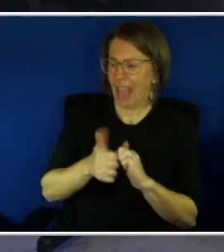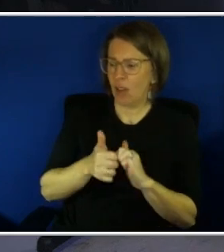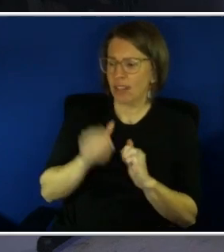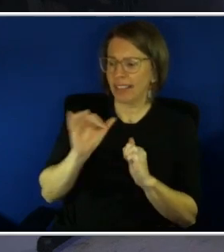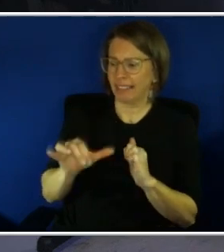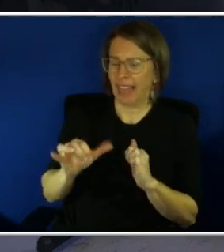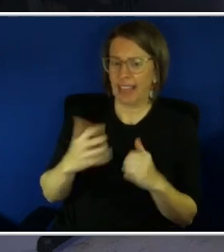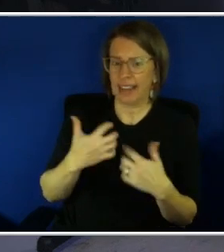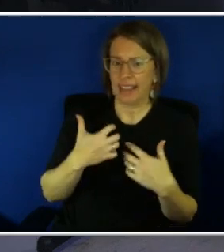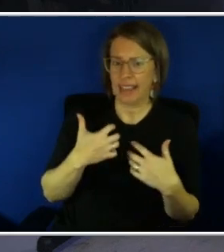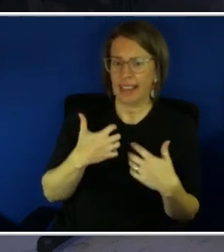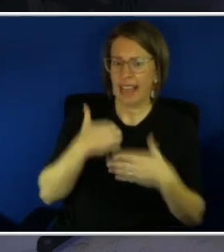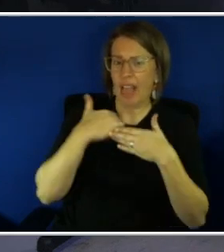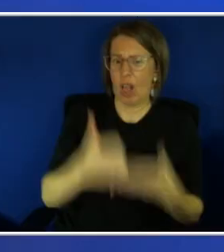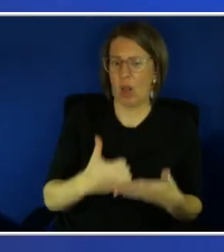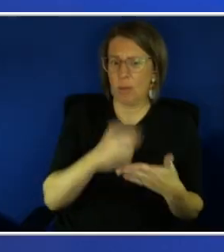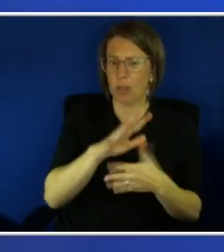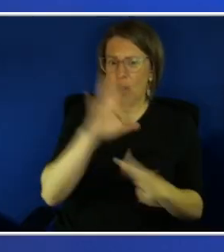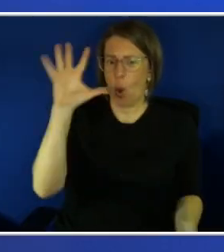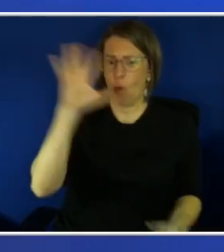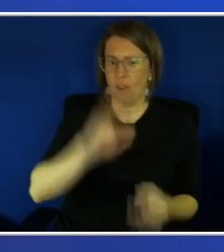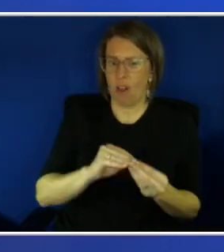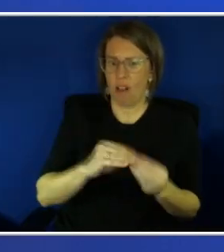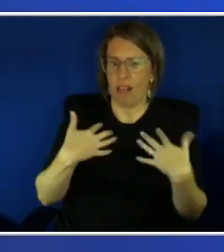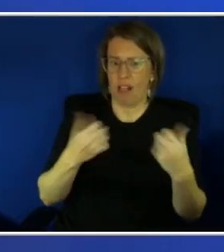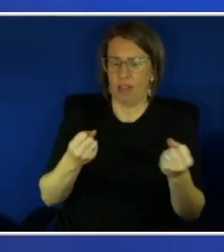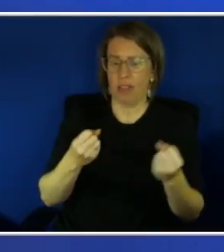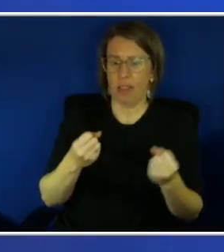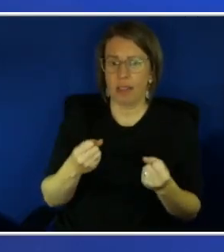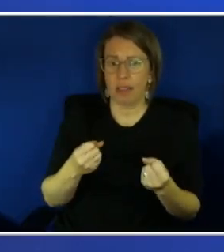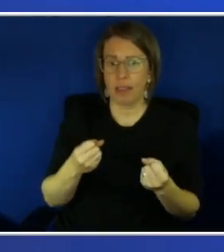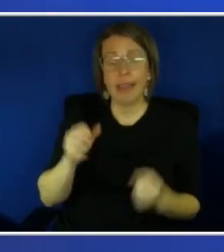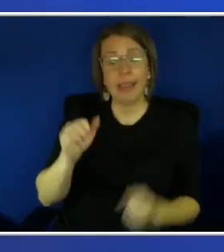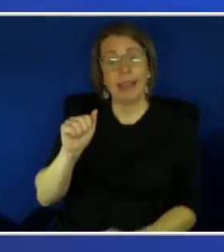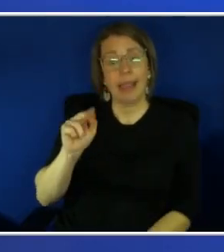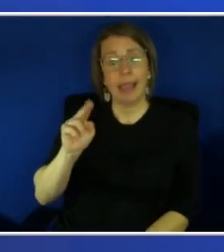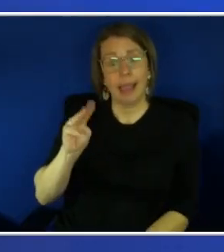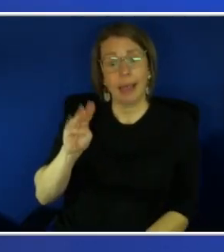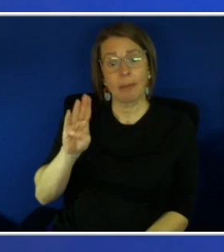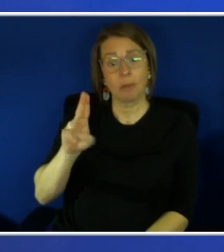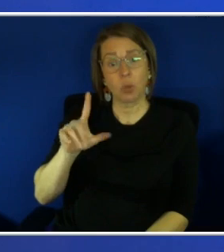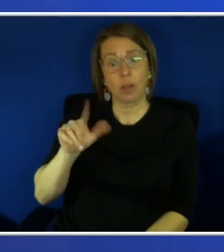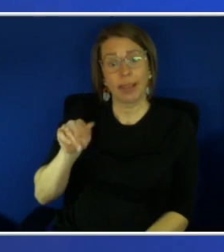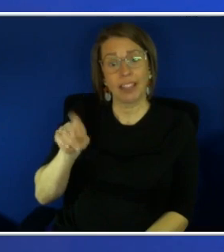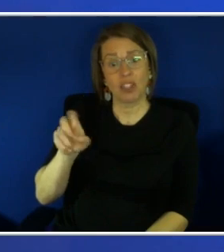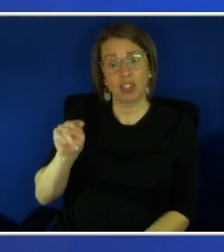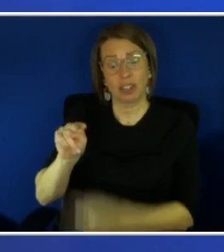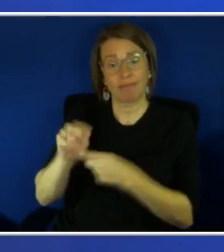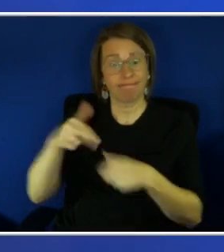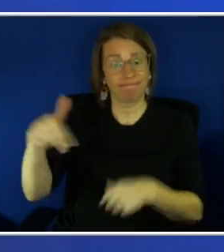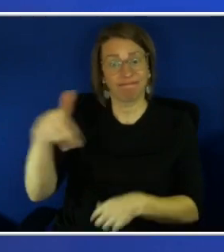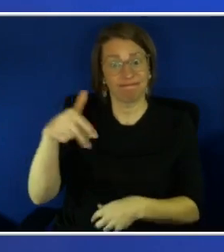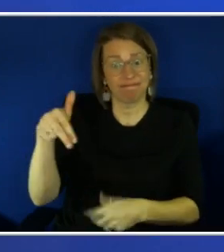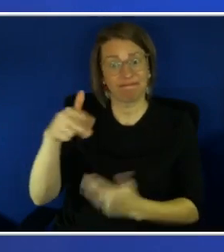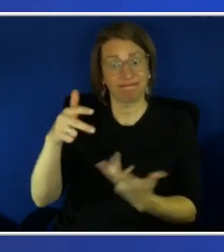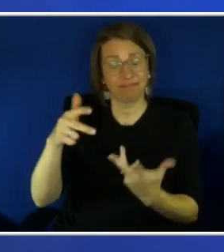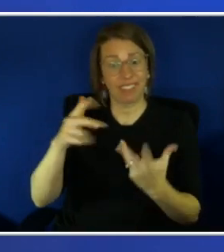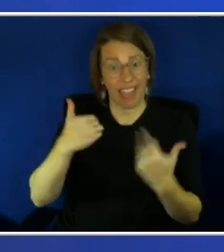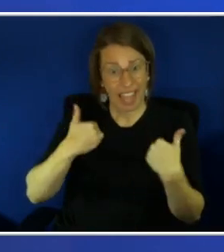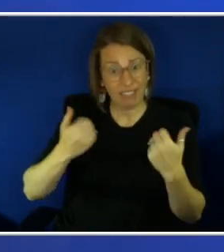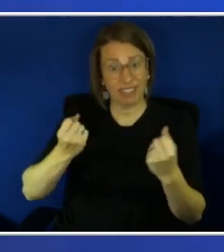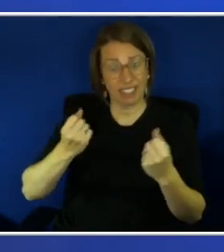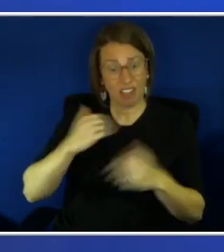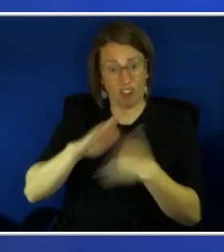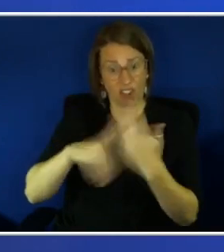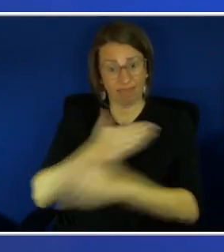health of that limb? Yeah, I think ambulation is a huge part of being able to experience the world. I mean, Yeah. despite large said. efforts,